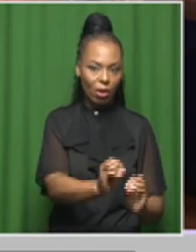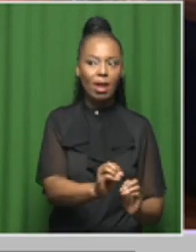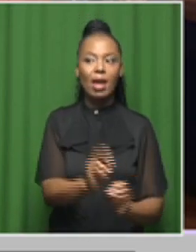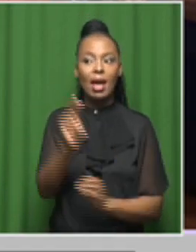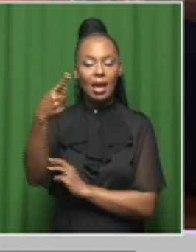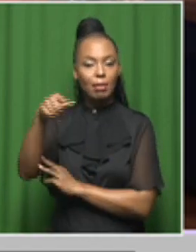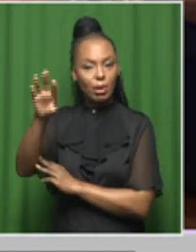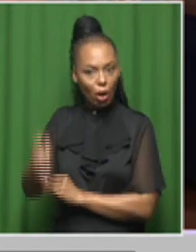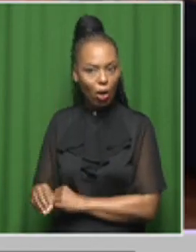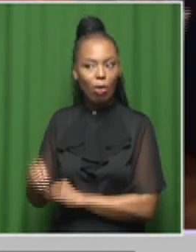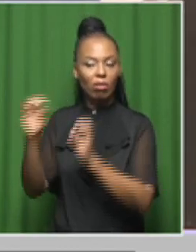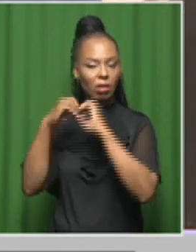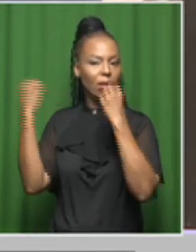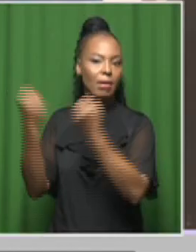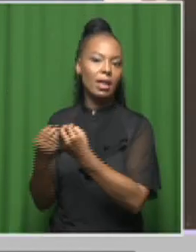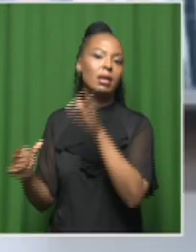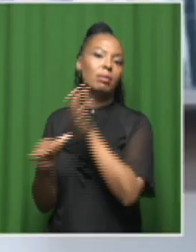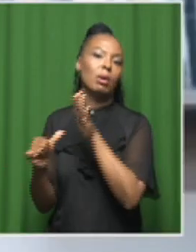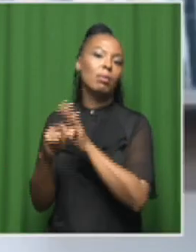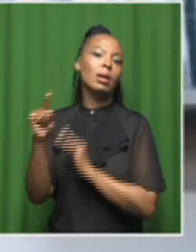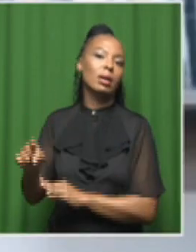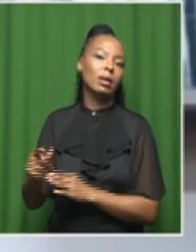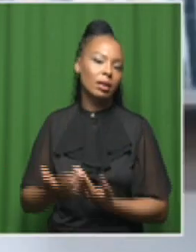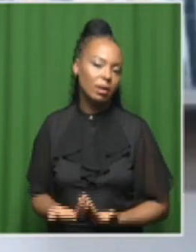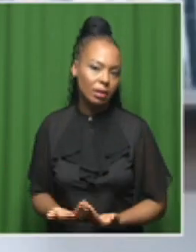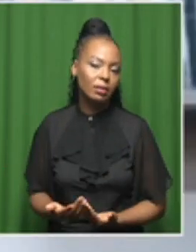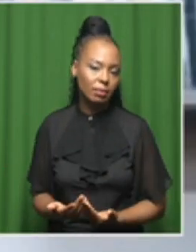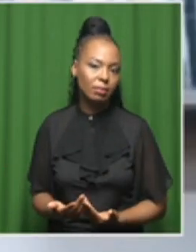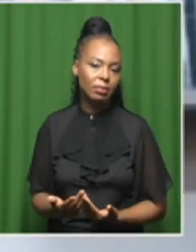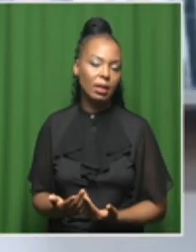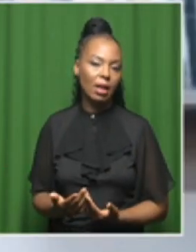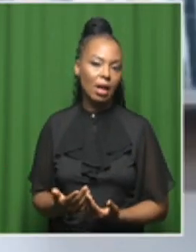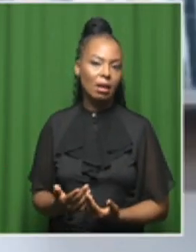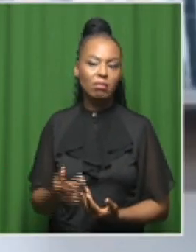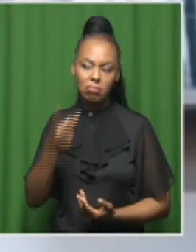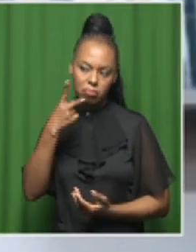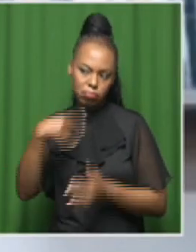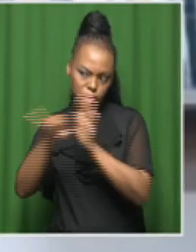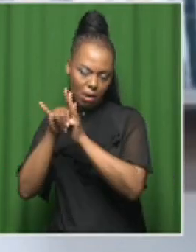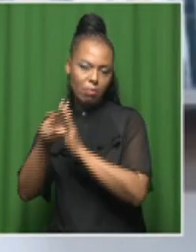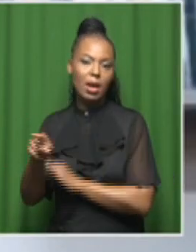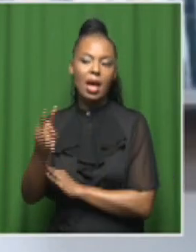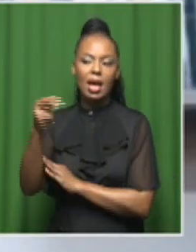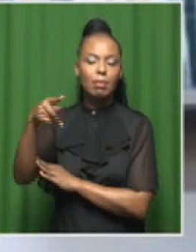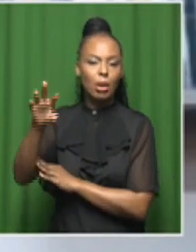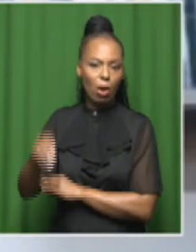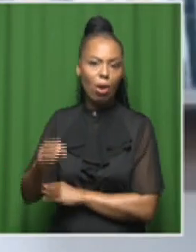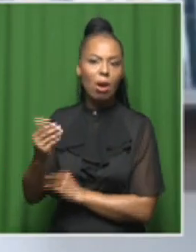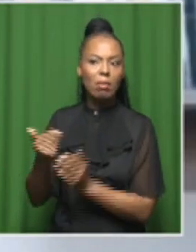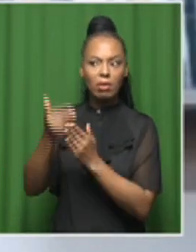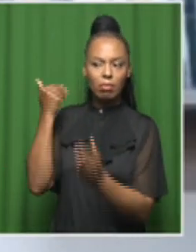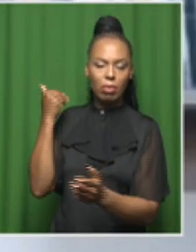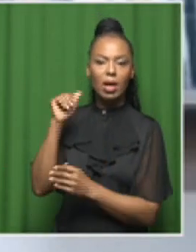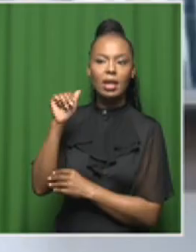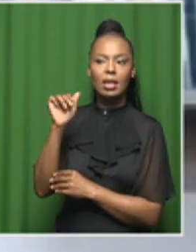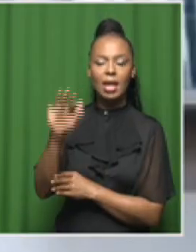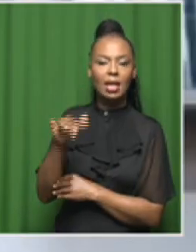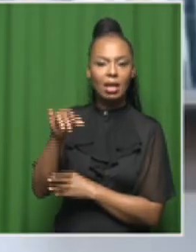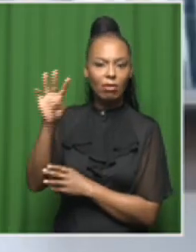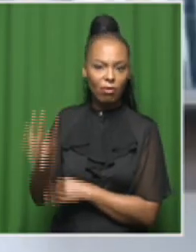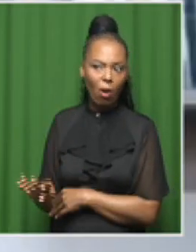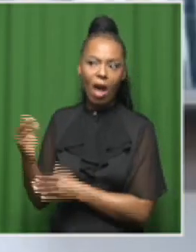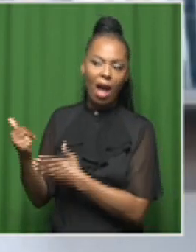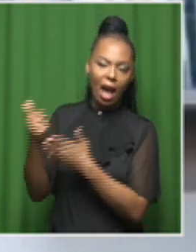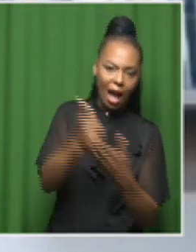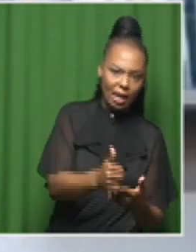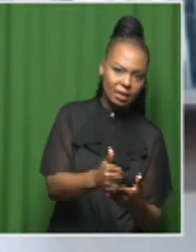relevant. We have seen how NPOs actually assisted pre-1994, and the same principles